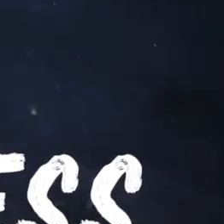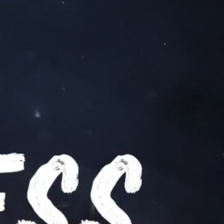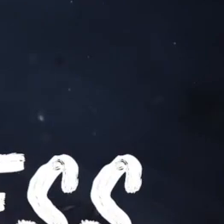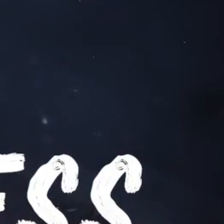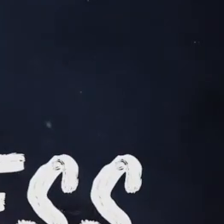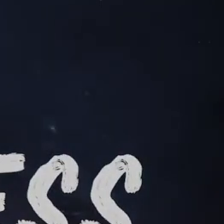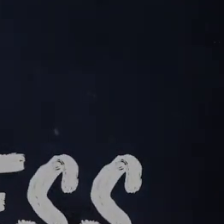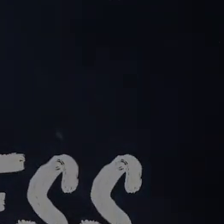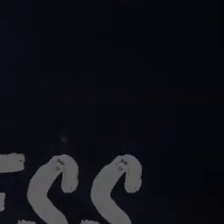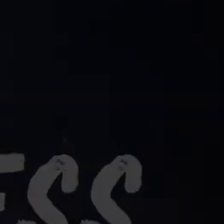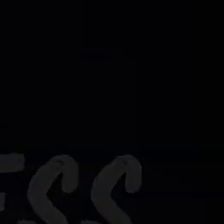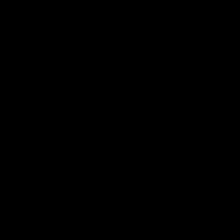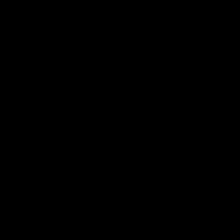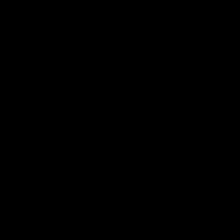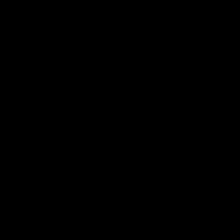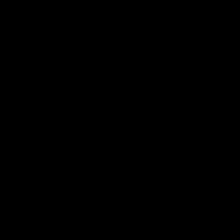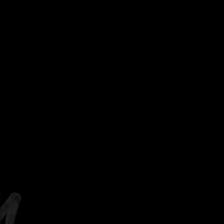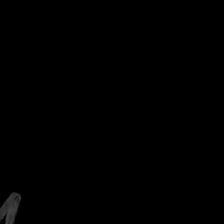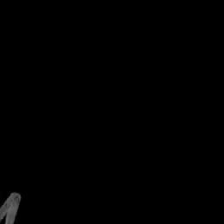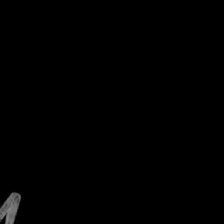What happens next?